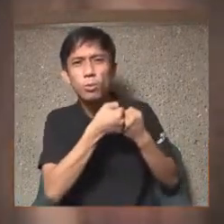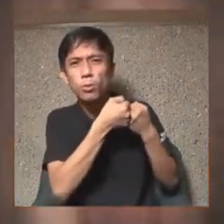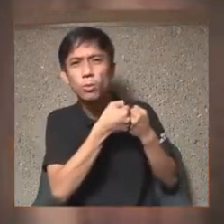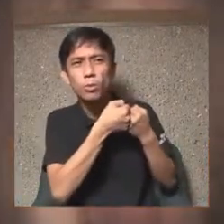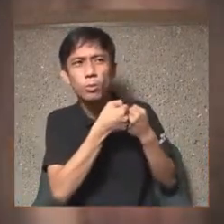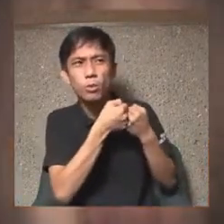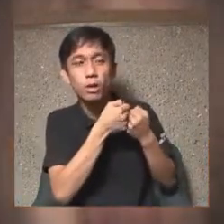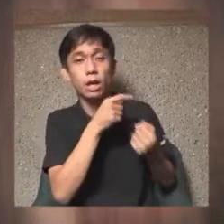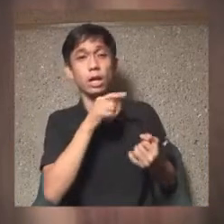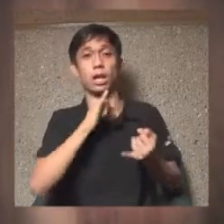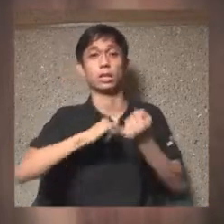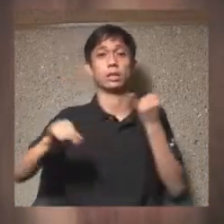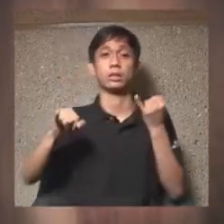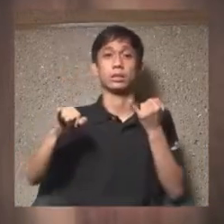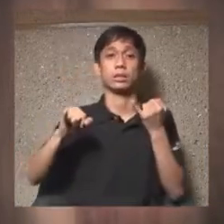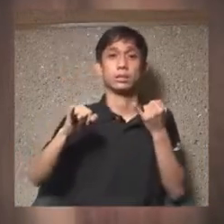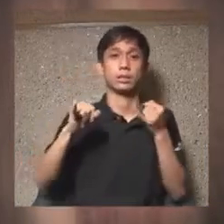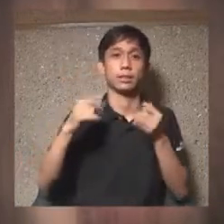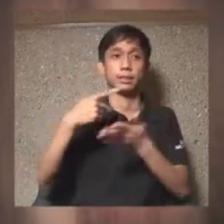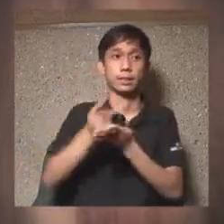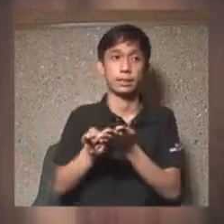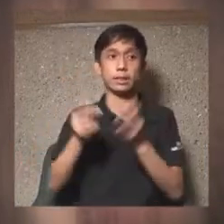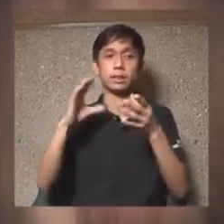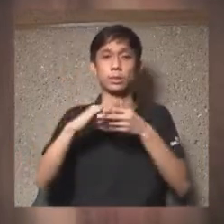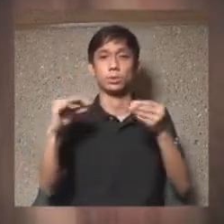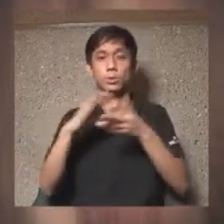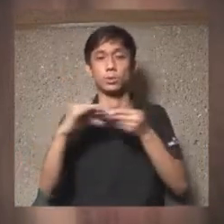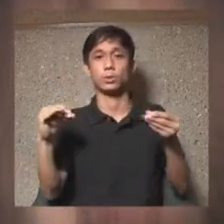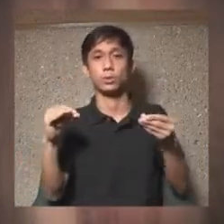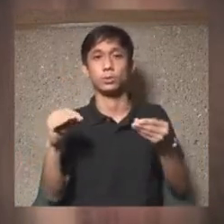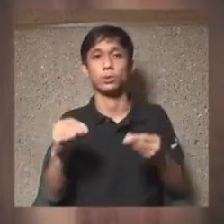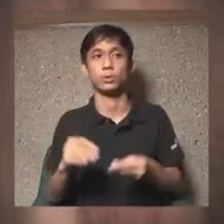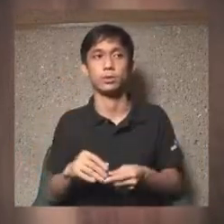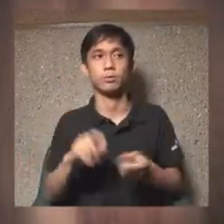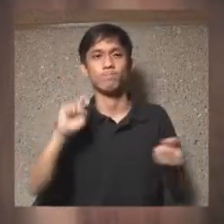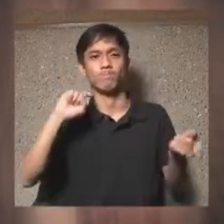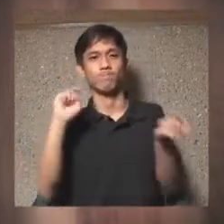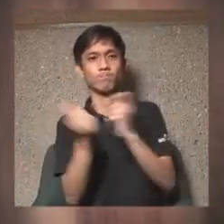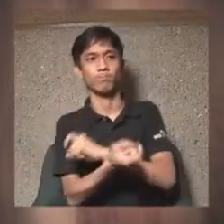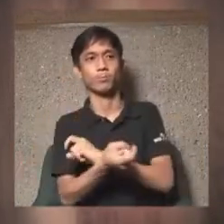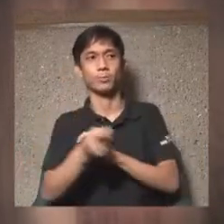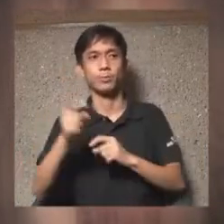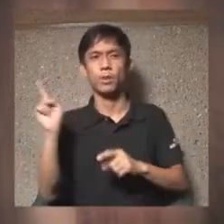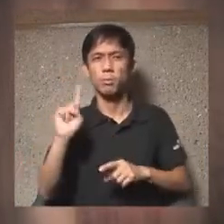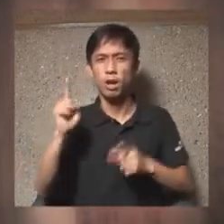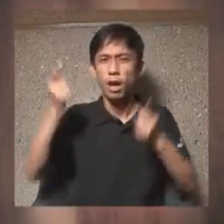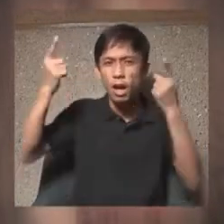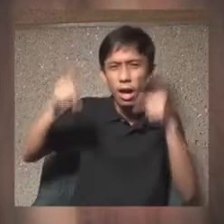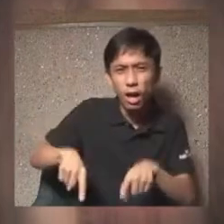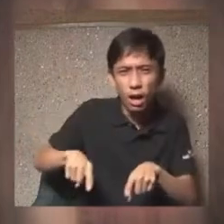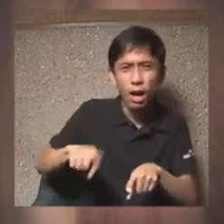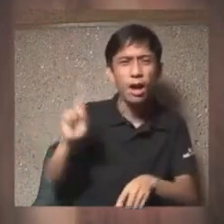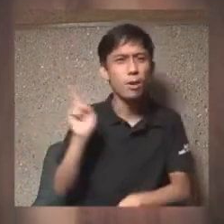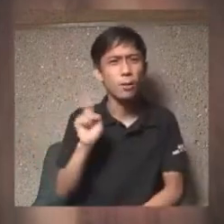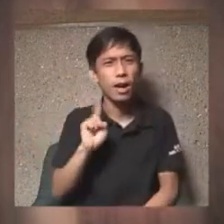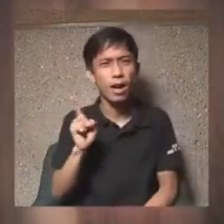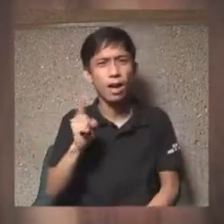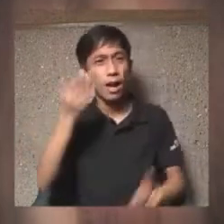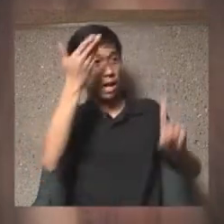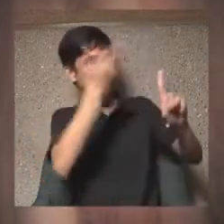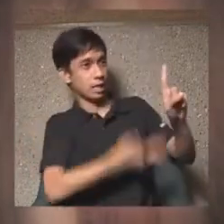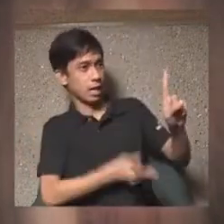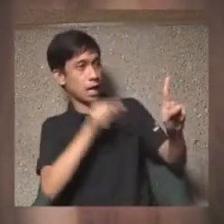it is in the astounding turn of events, we will see that this man turns out to be God